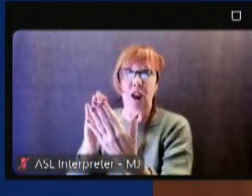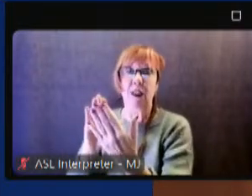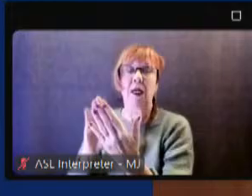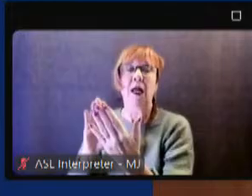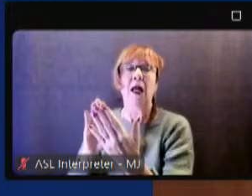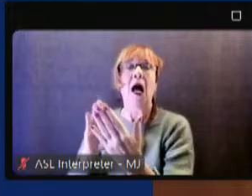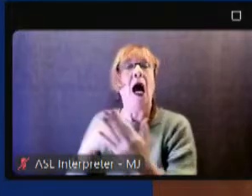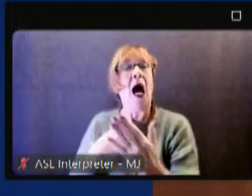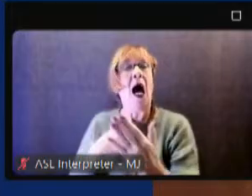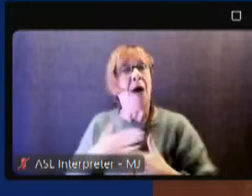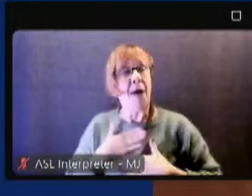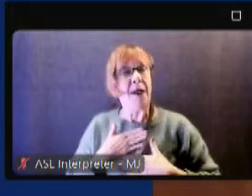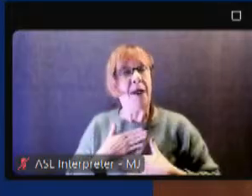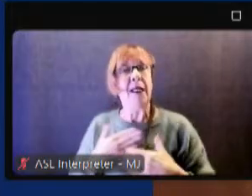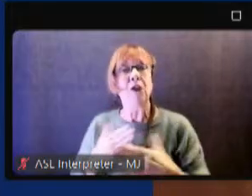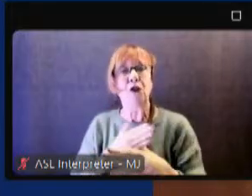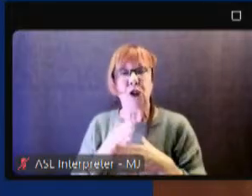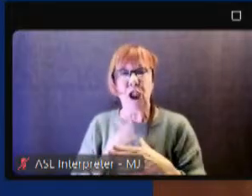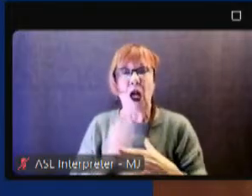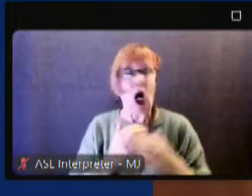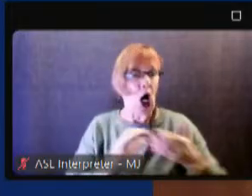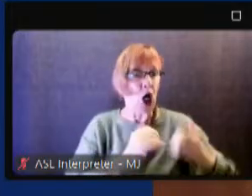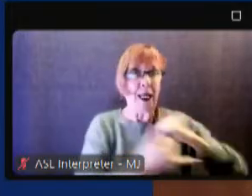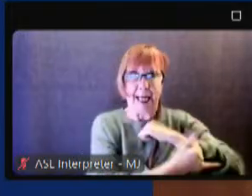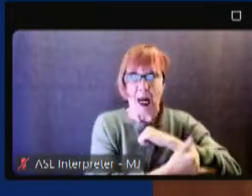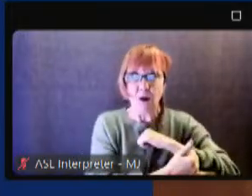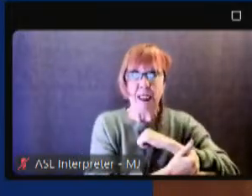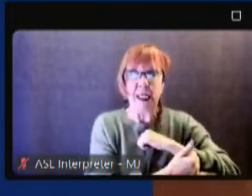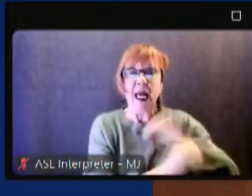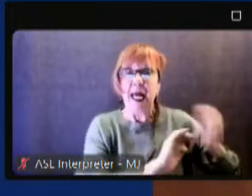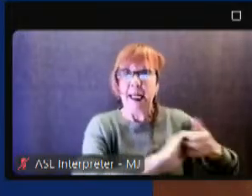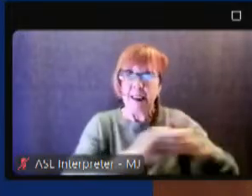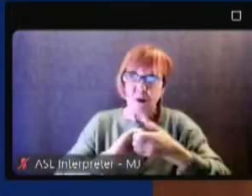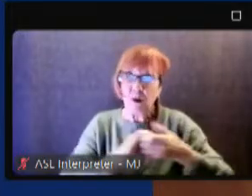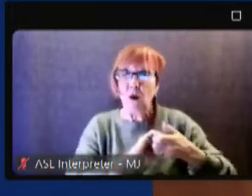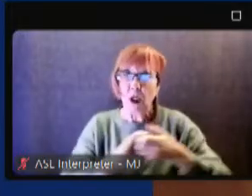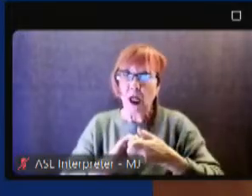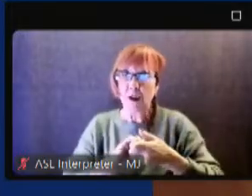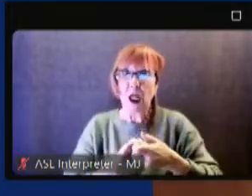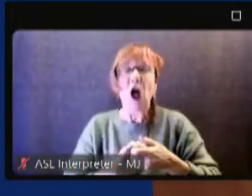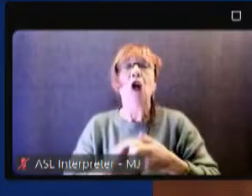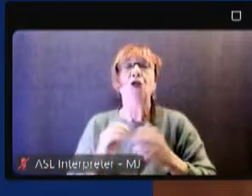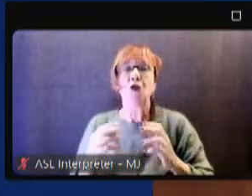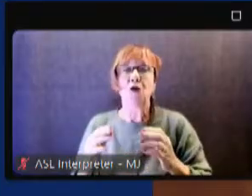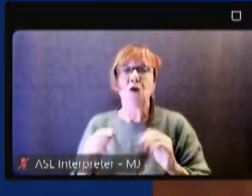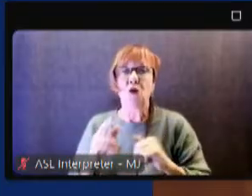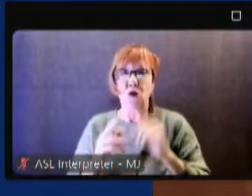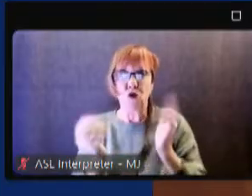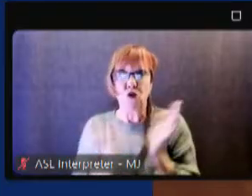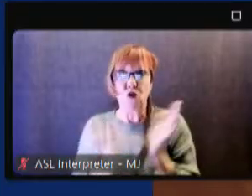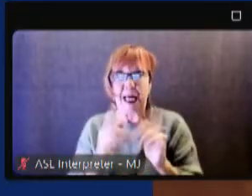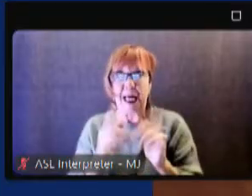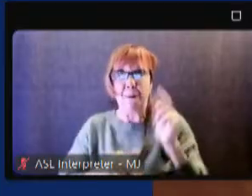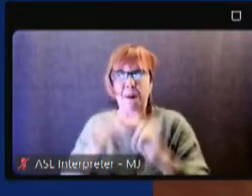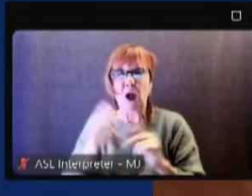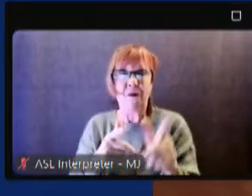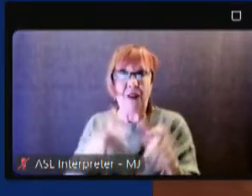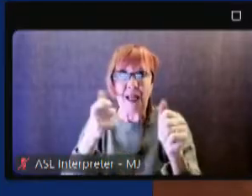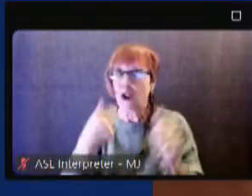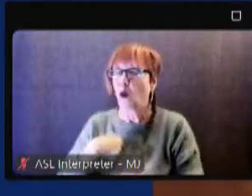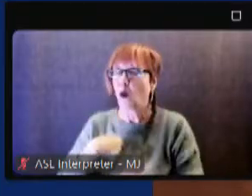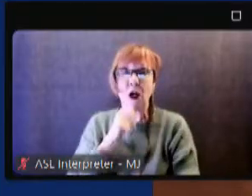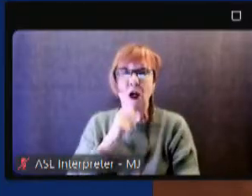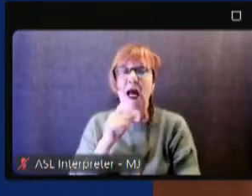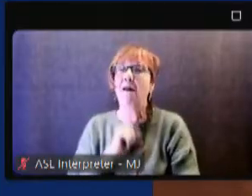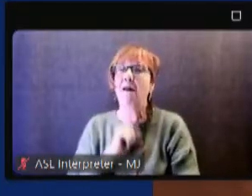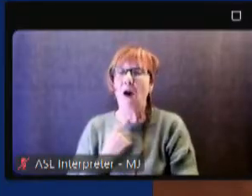that our county is cultivating strong partnerships to pick up the pace of rebuilding in Altadena. We're not doing this alone. On